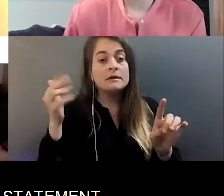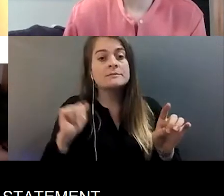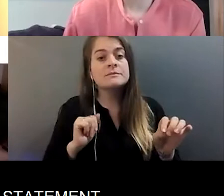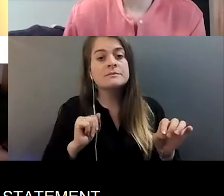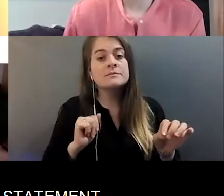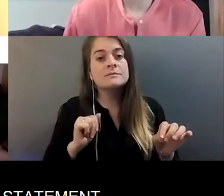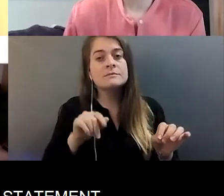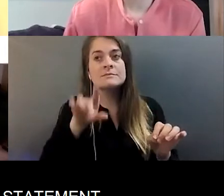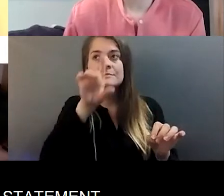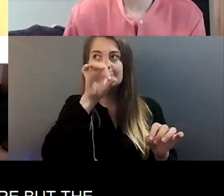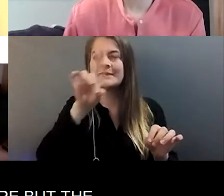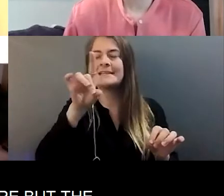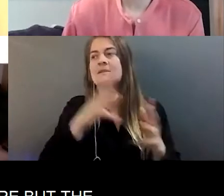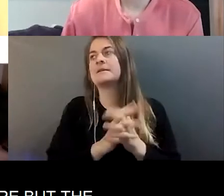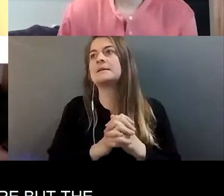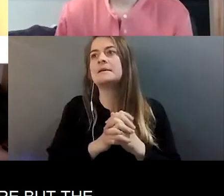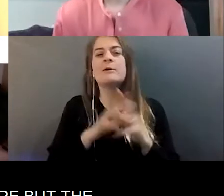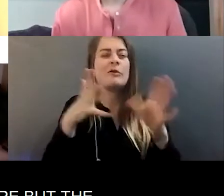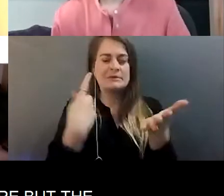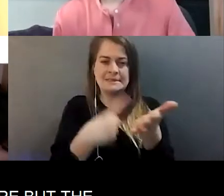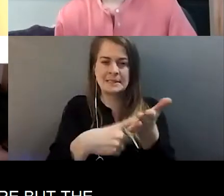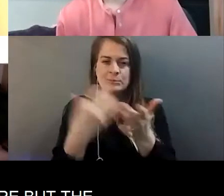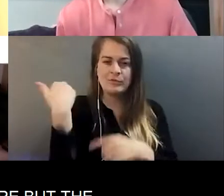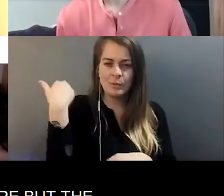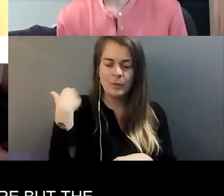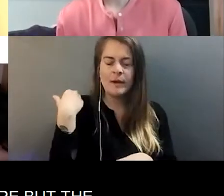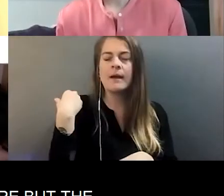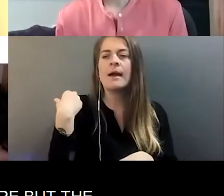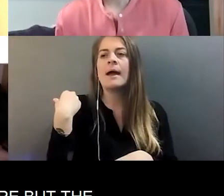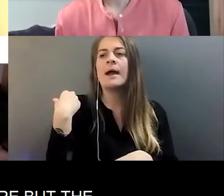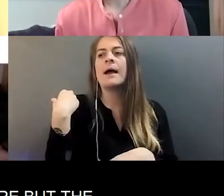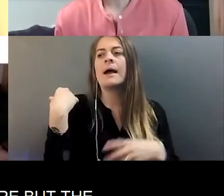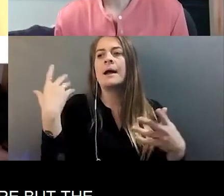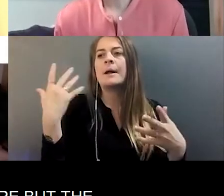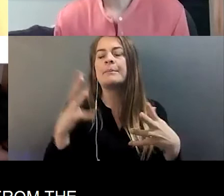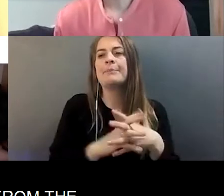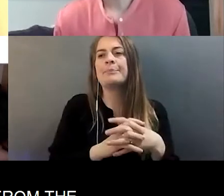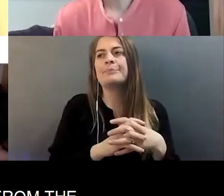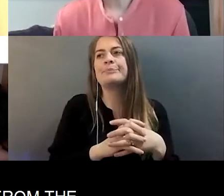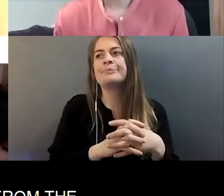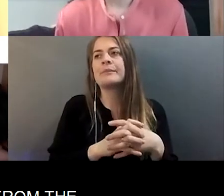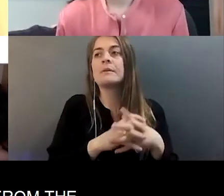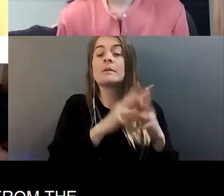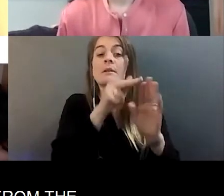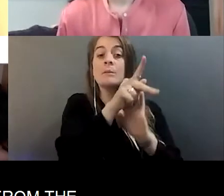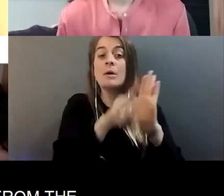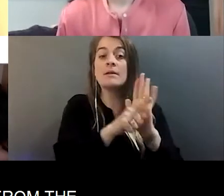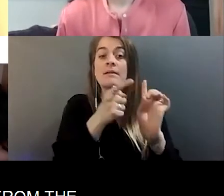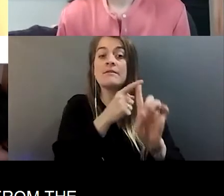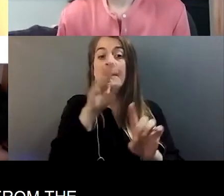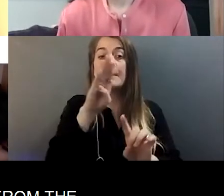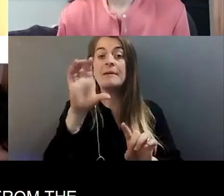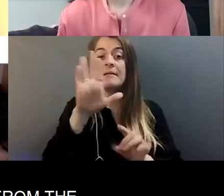the statement. It's already been discussed here, but the statement or the protocol from the BC Center for